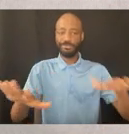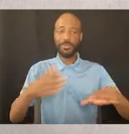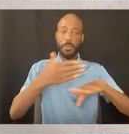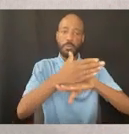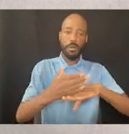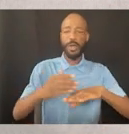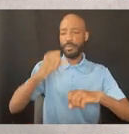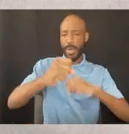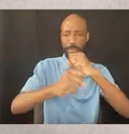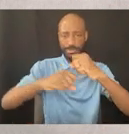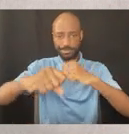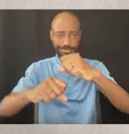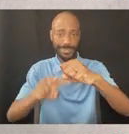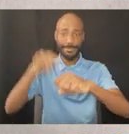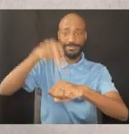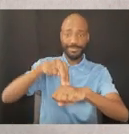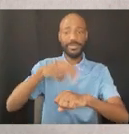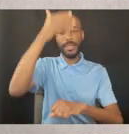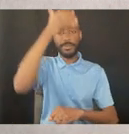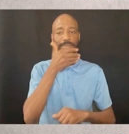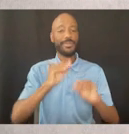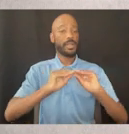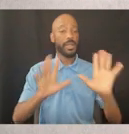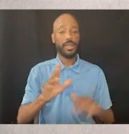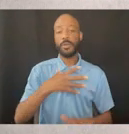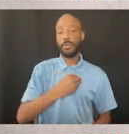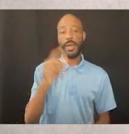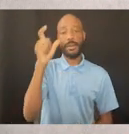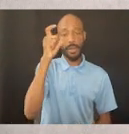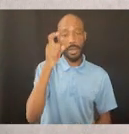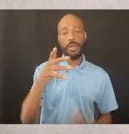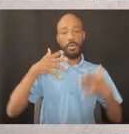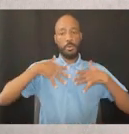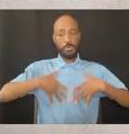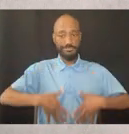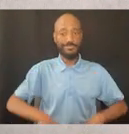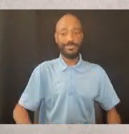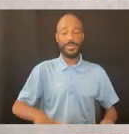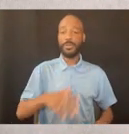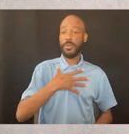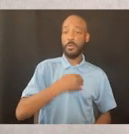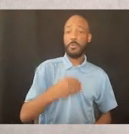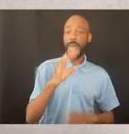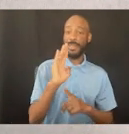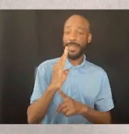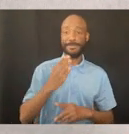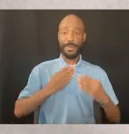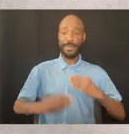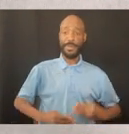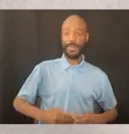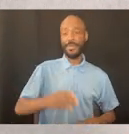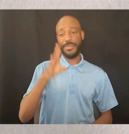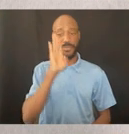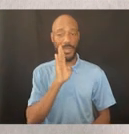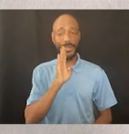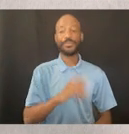background. They wear a clear face shield, white sunglasses, and a robe with white leaves on brown in front, with striped blue,